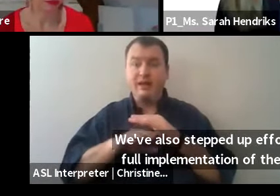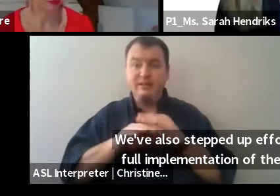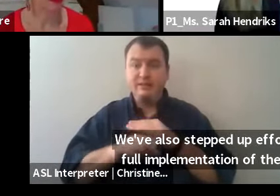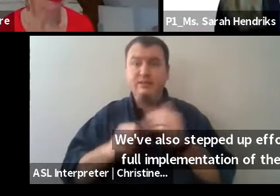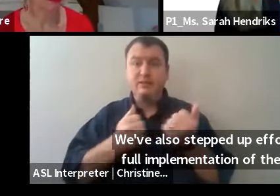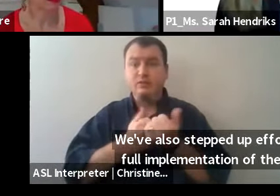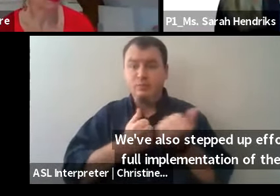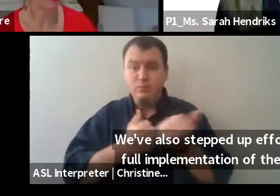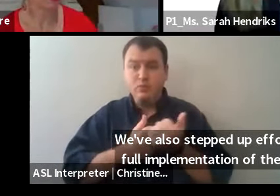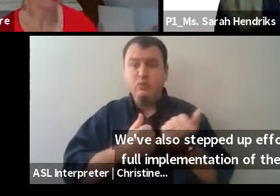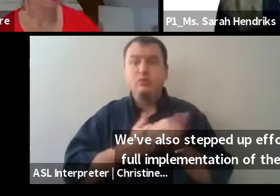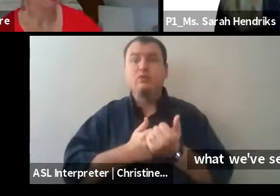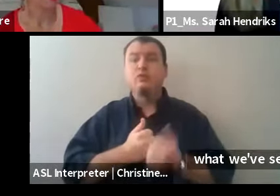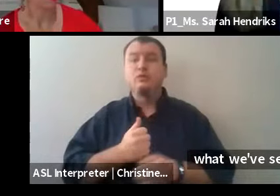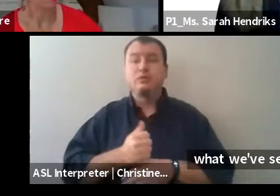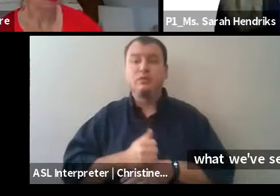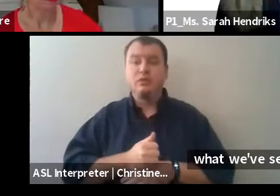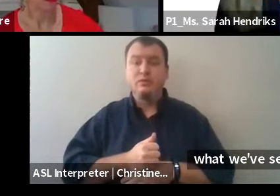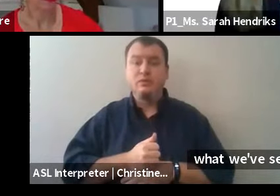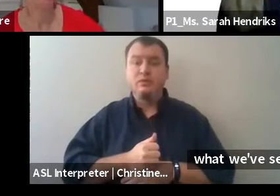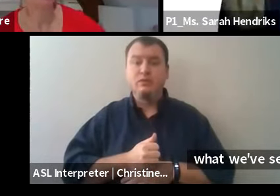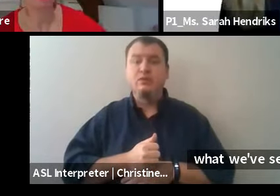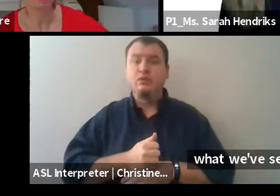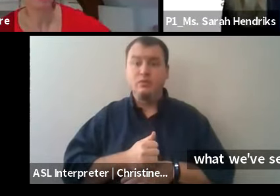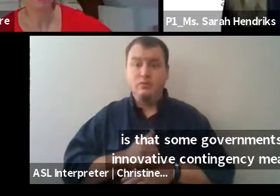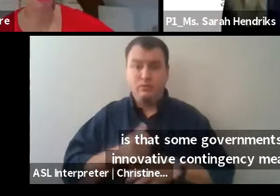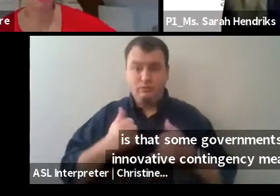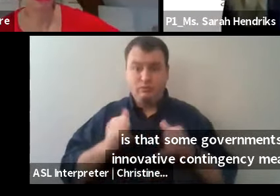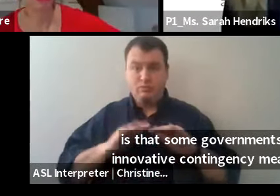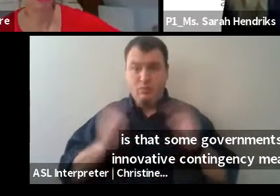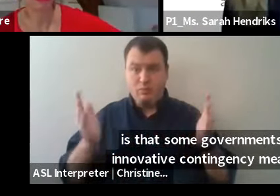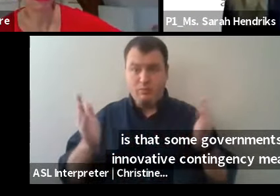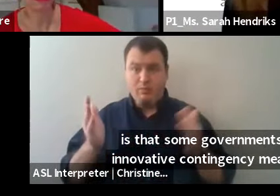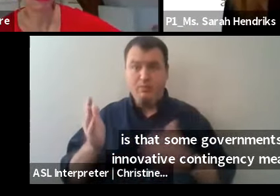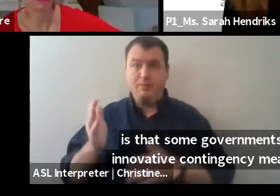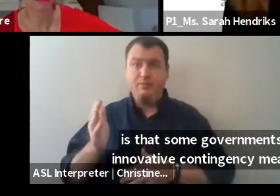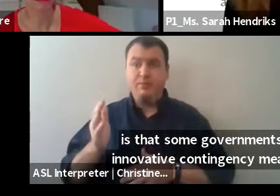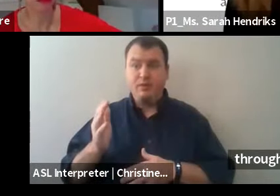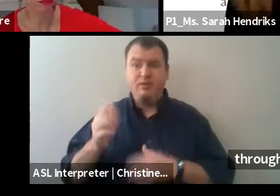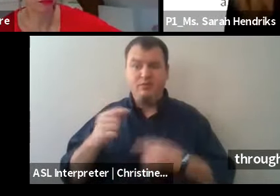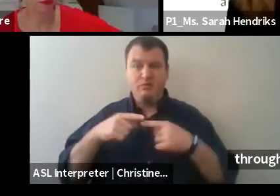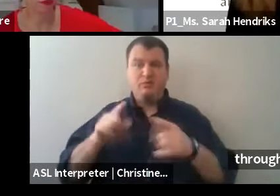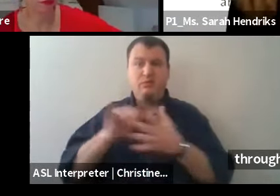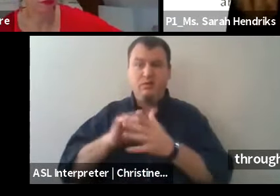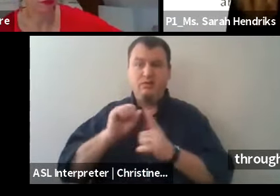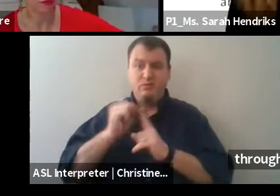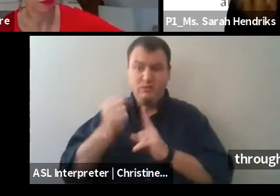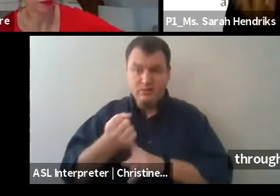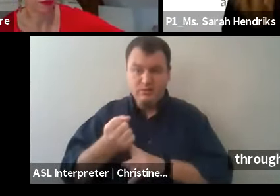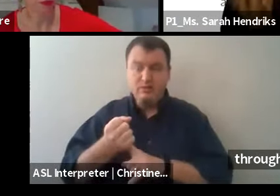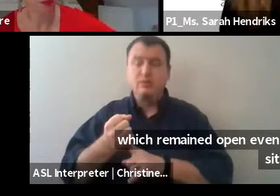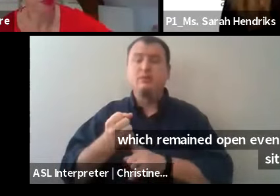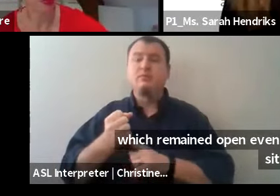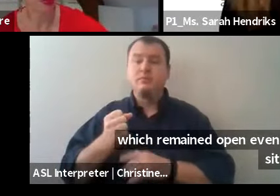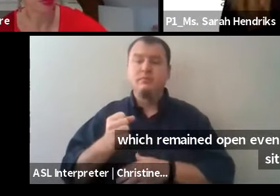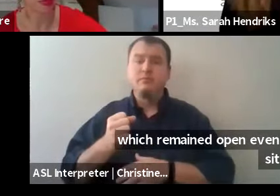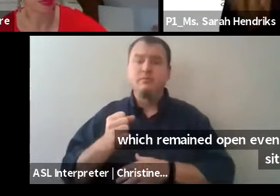support through pharmacies, which remained open even in the most extreme lockdown situations, or the provision of extra